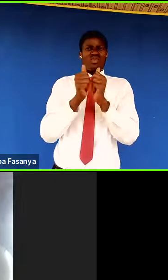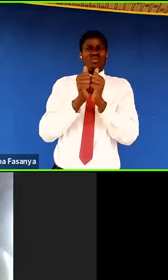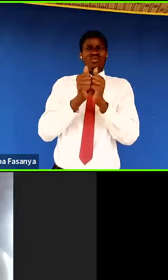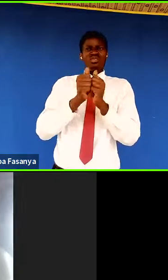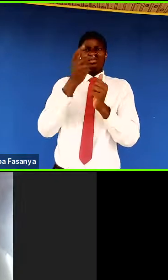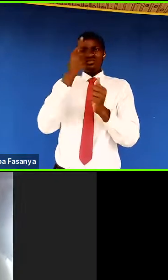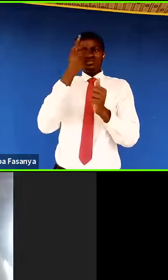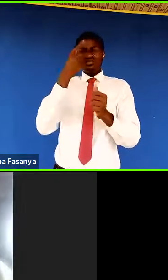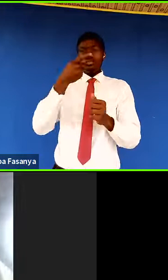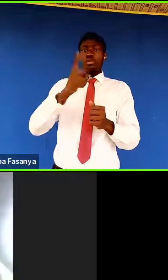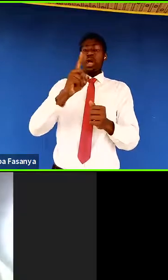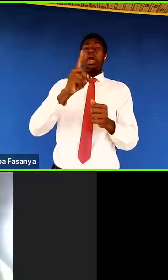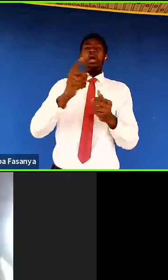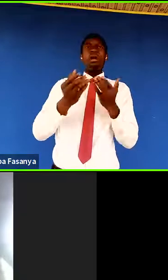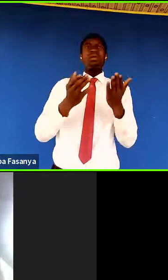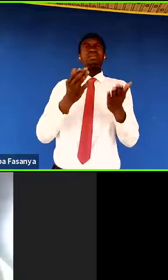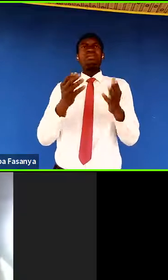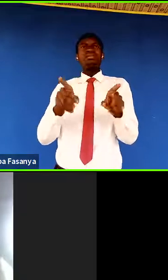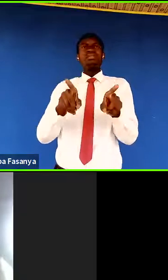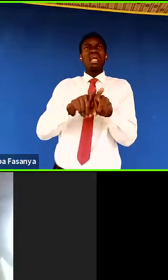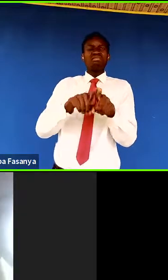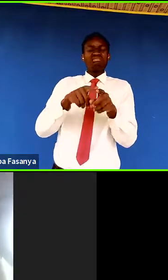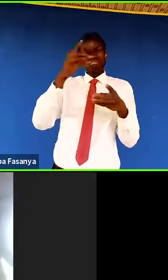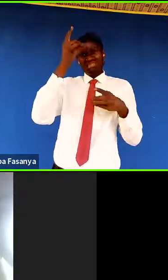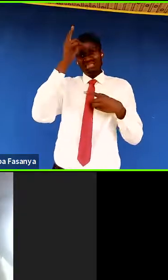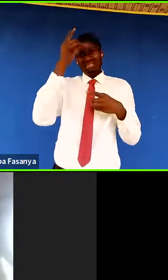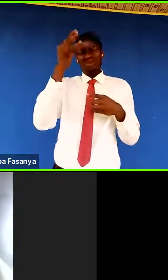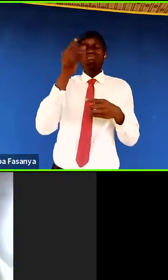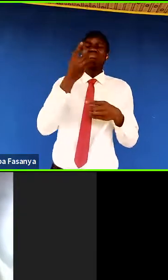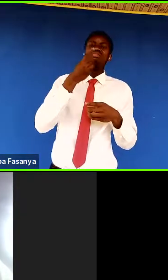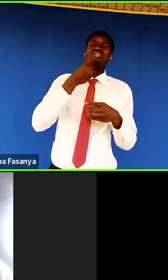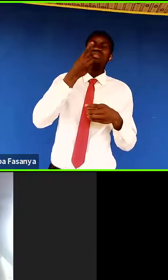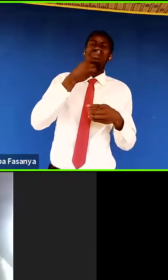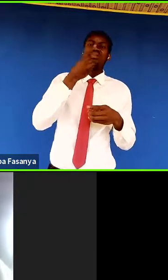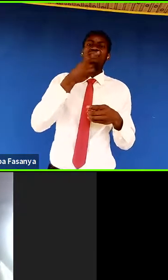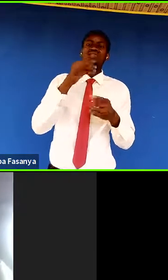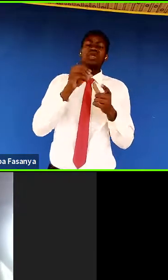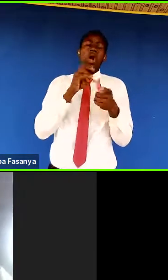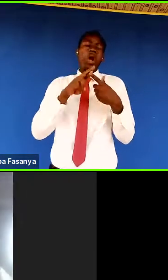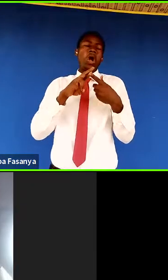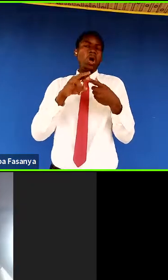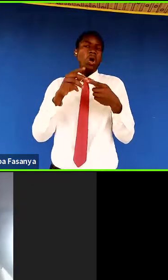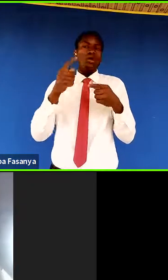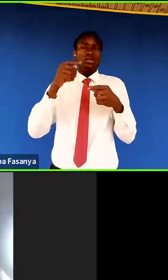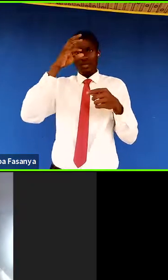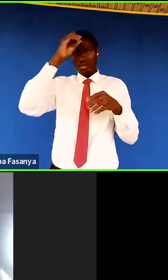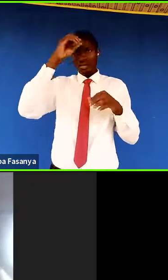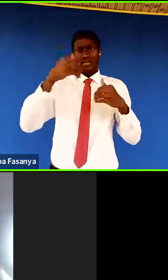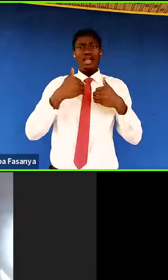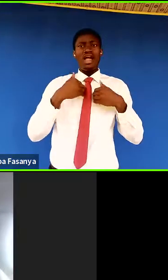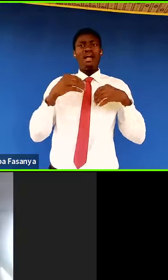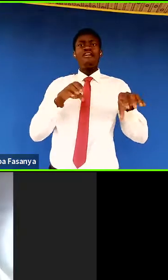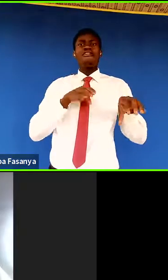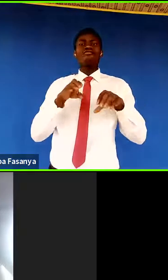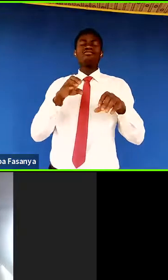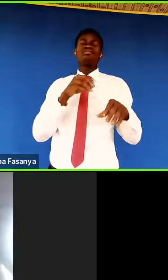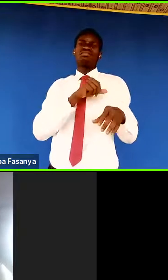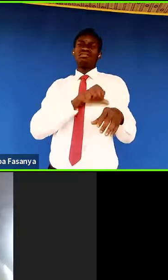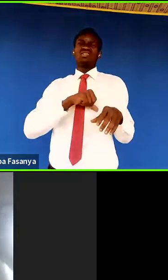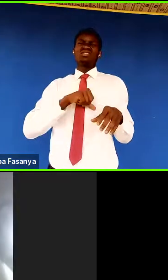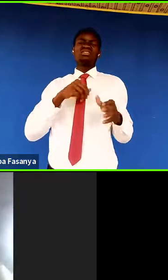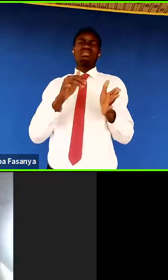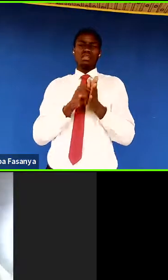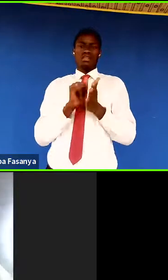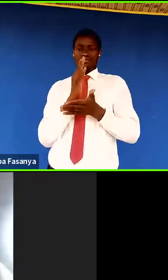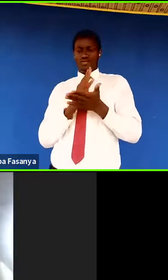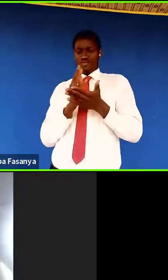like diabetes, or he has done previous surgeries before that, certain nerves have been damaged, then he may not have an erection.